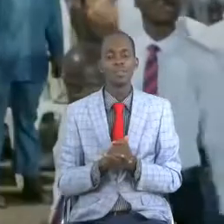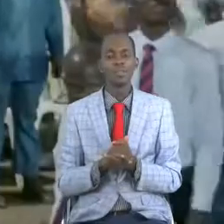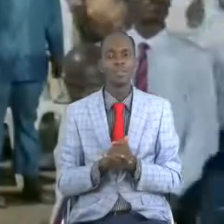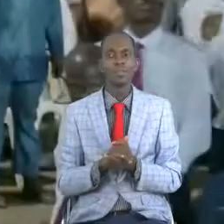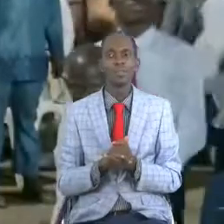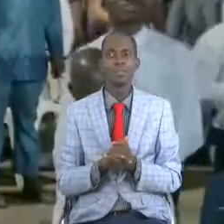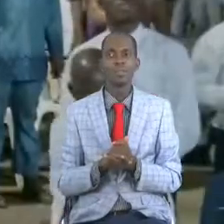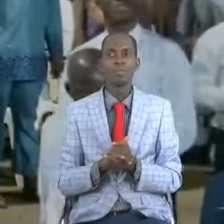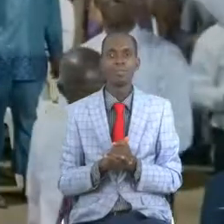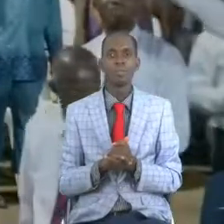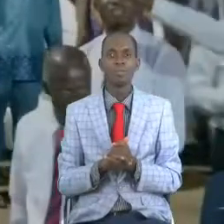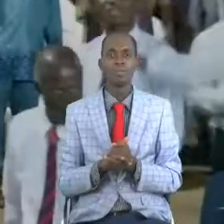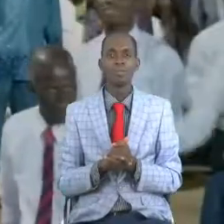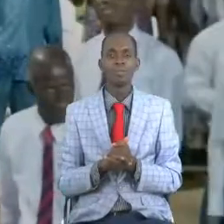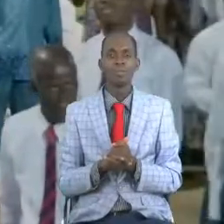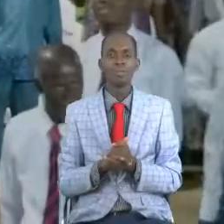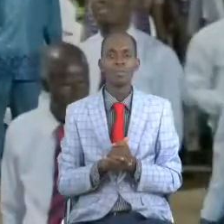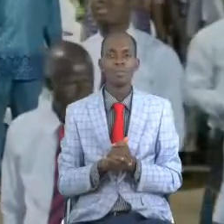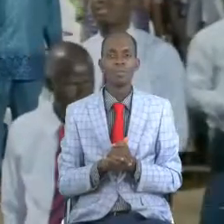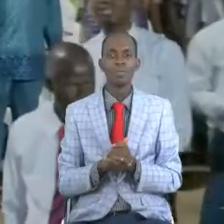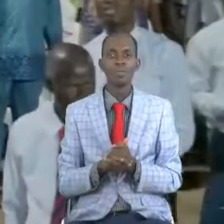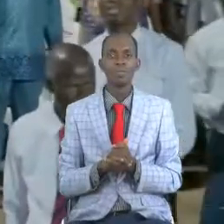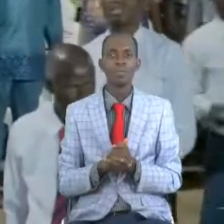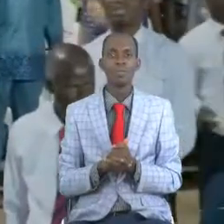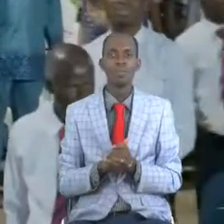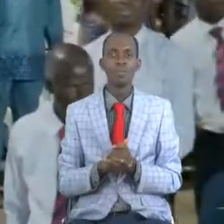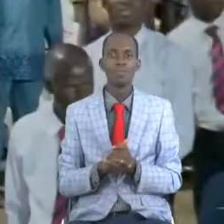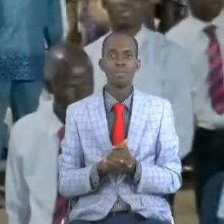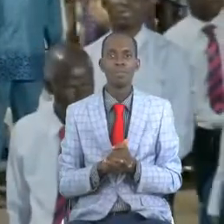if you can stand up please turn down